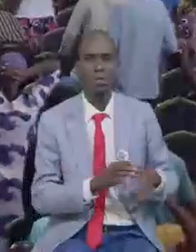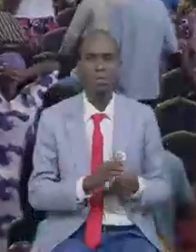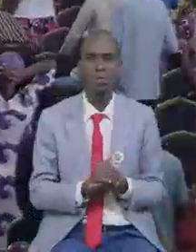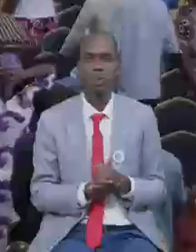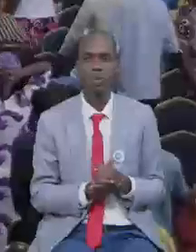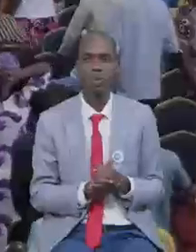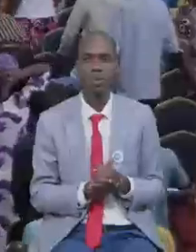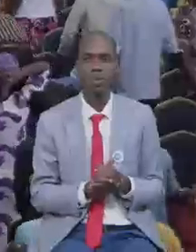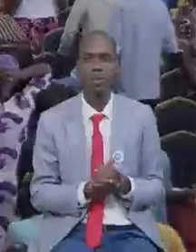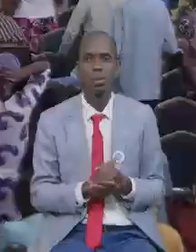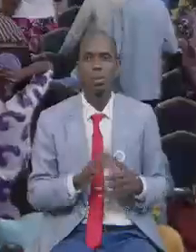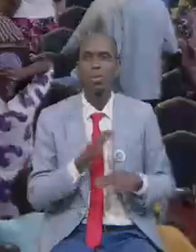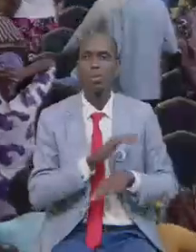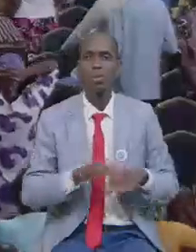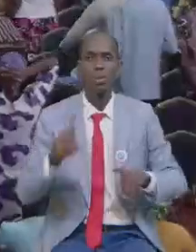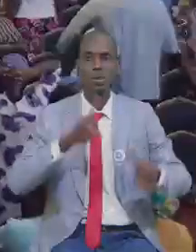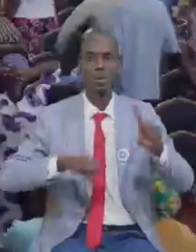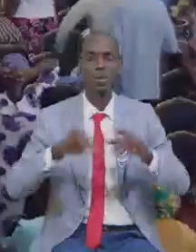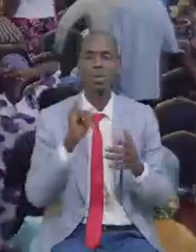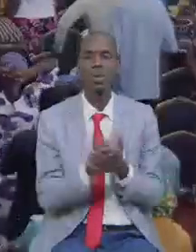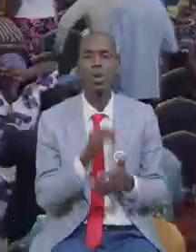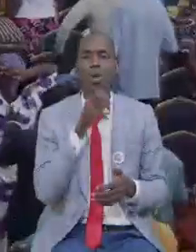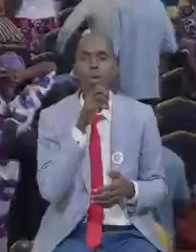Don't sing those old songs